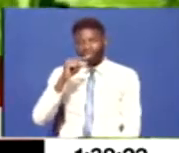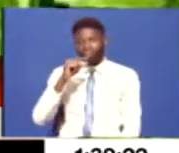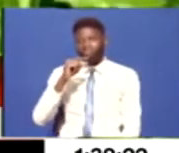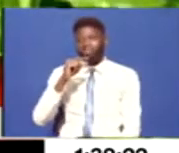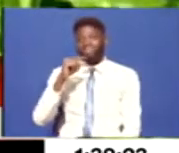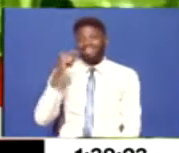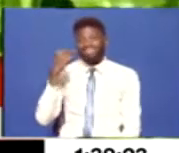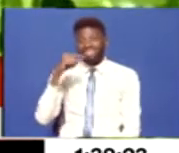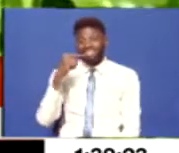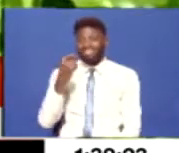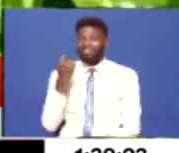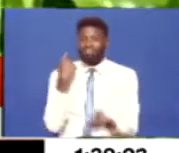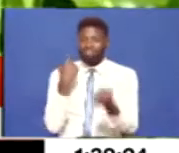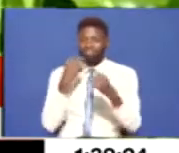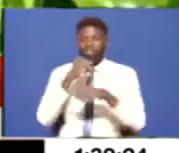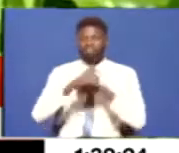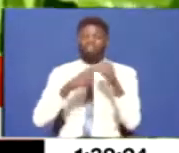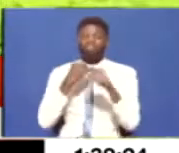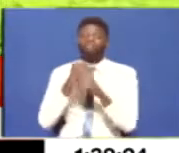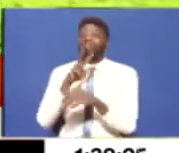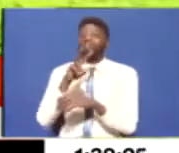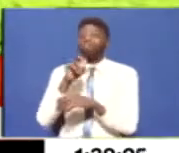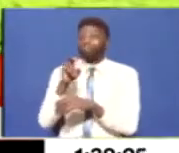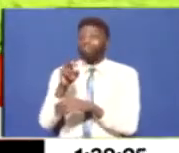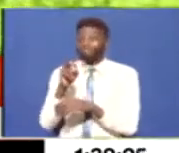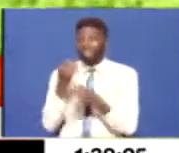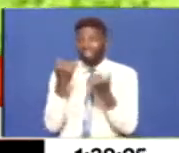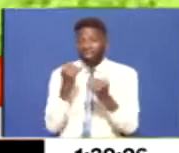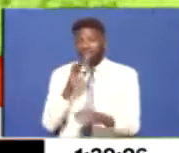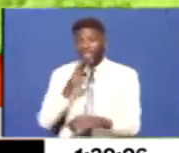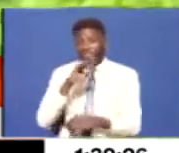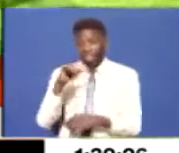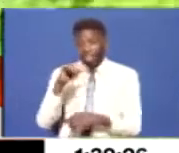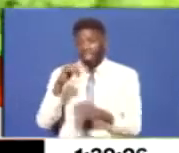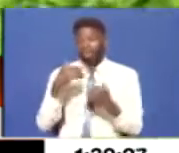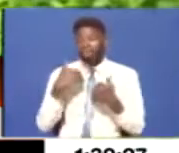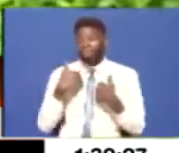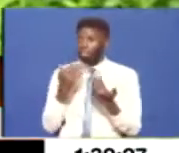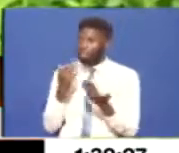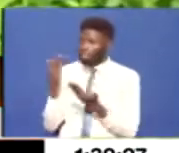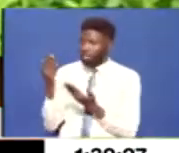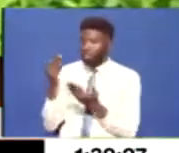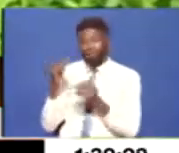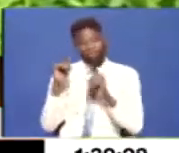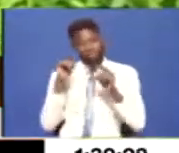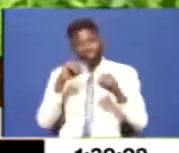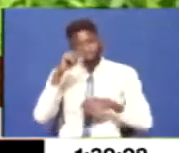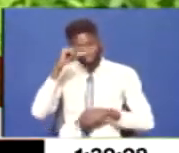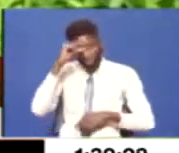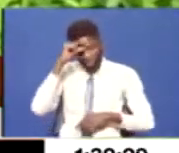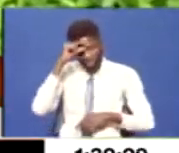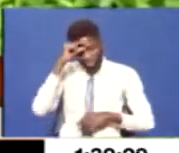come under harsh criticism from Agriculture CS Peter Munya, who has accused Barchock of hoodwinking